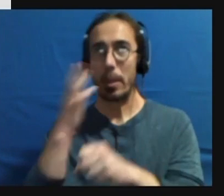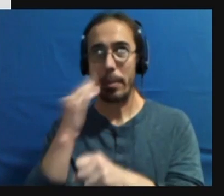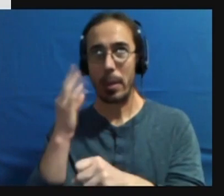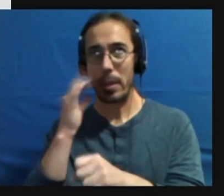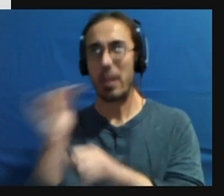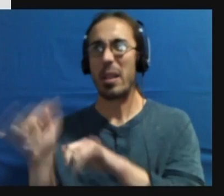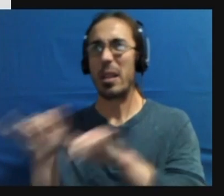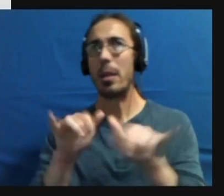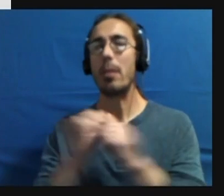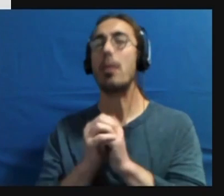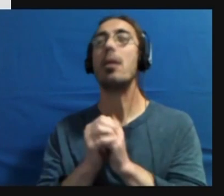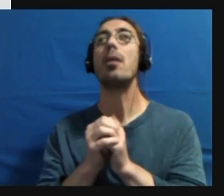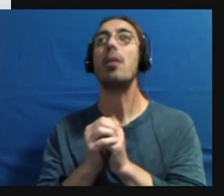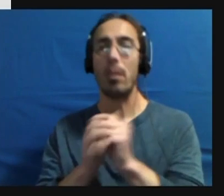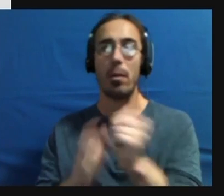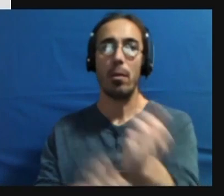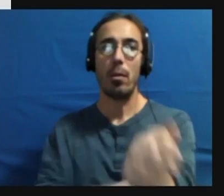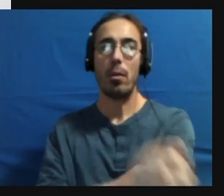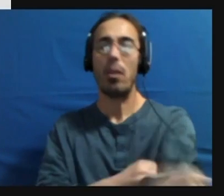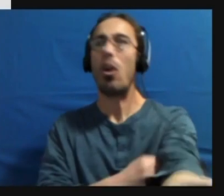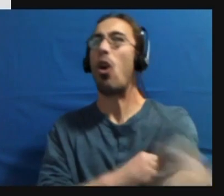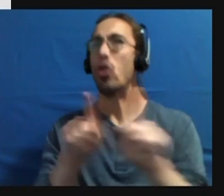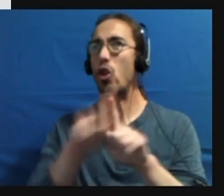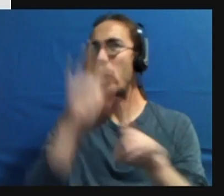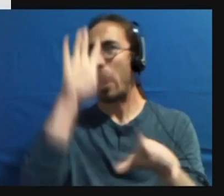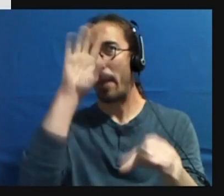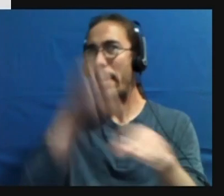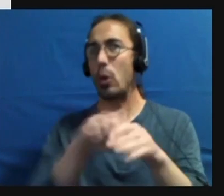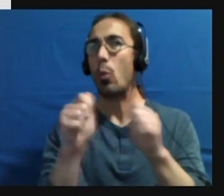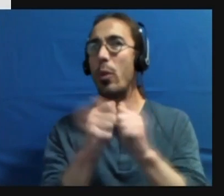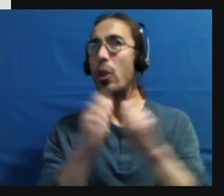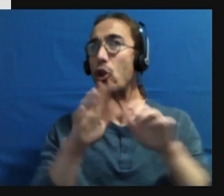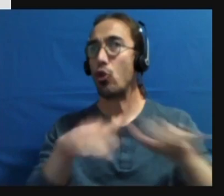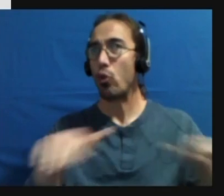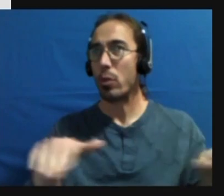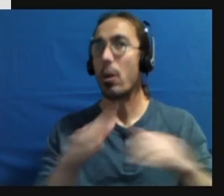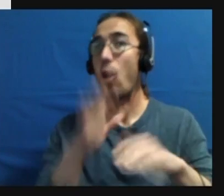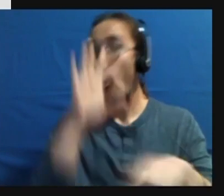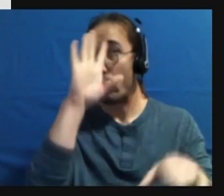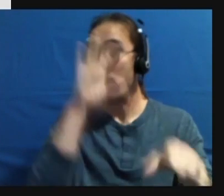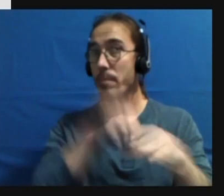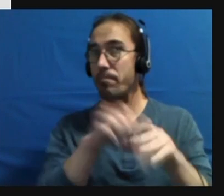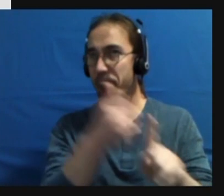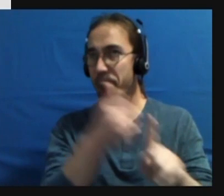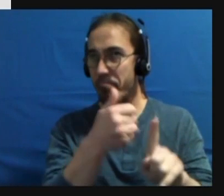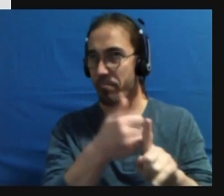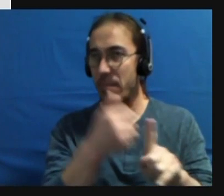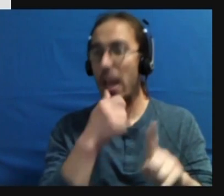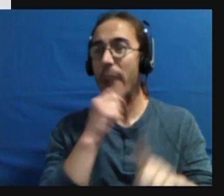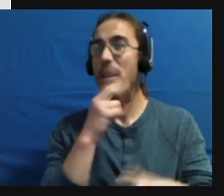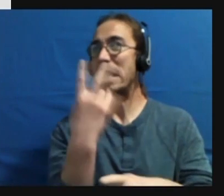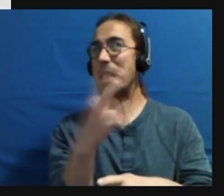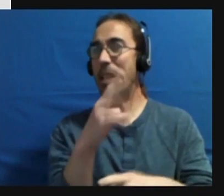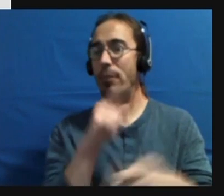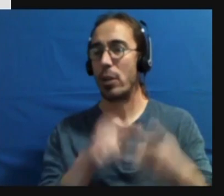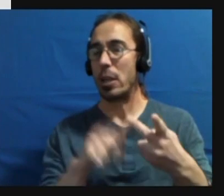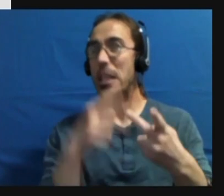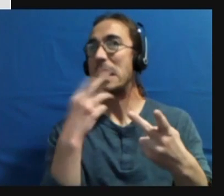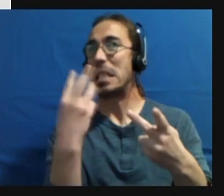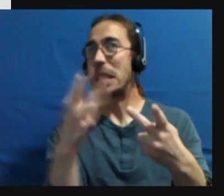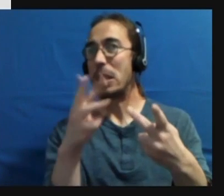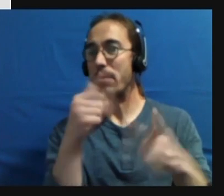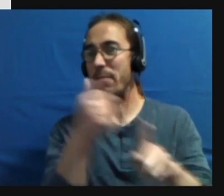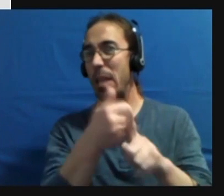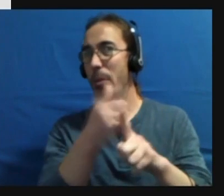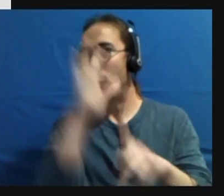well as being an autistic parent to autistic kids. I have a 17-year-old and a 16-year-old who are